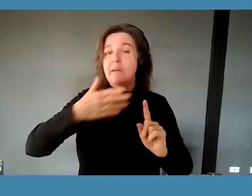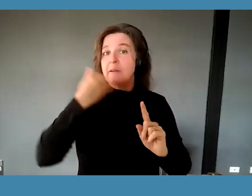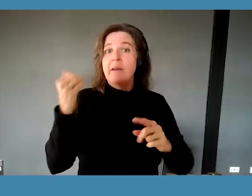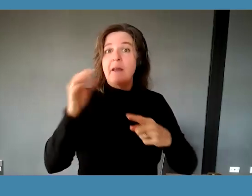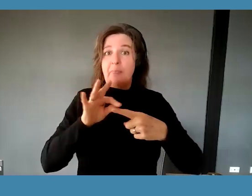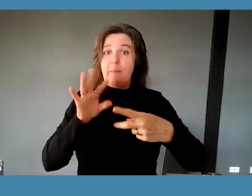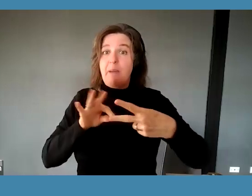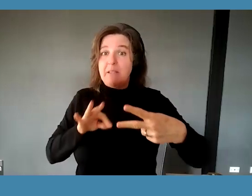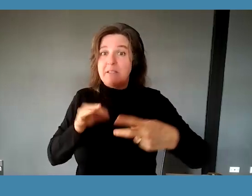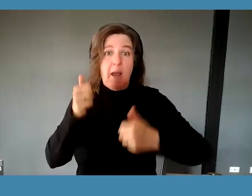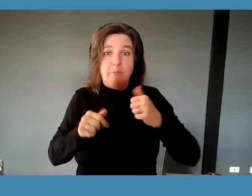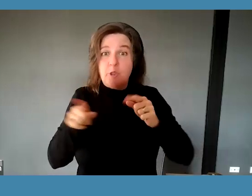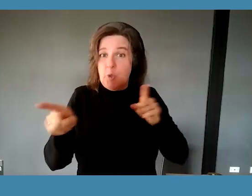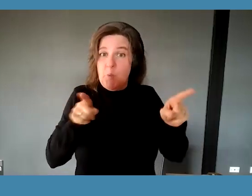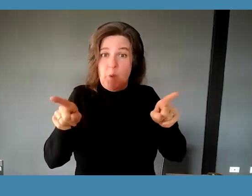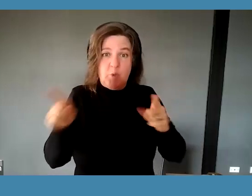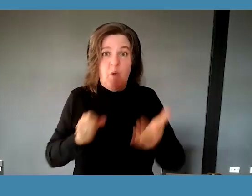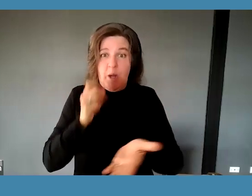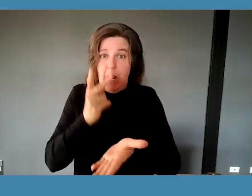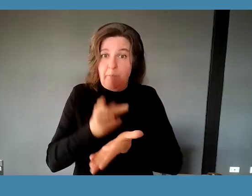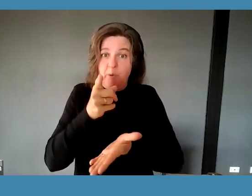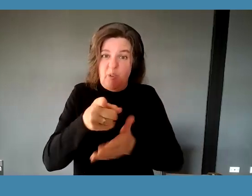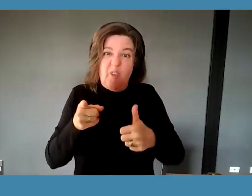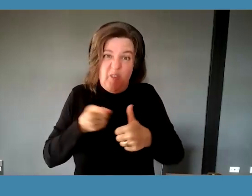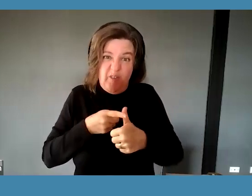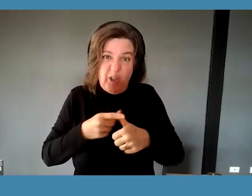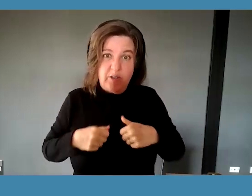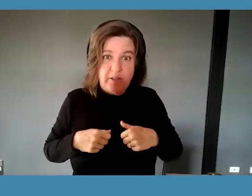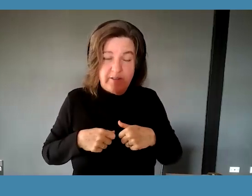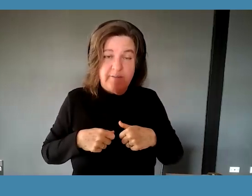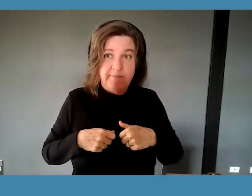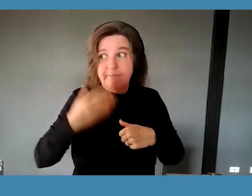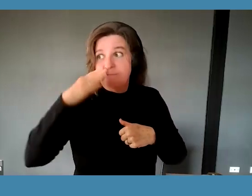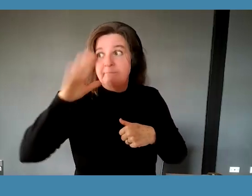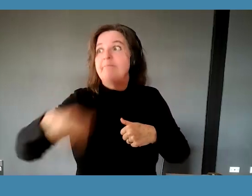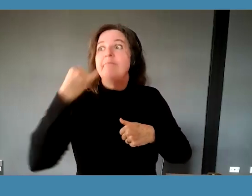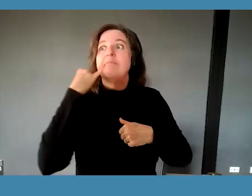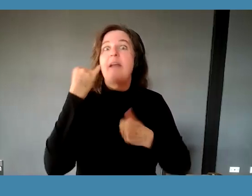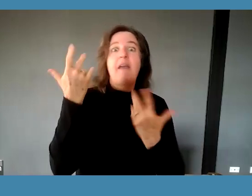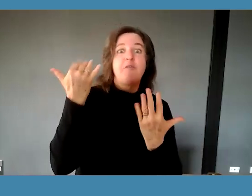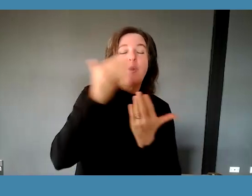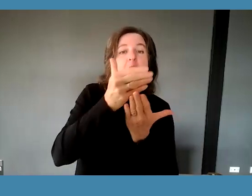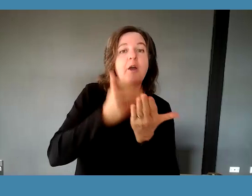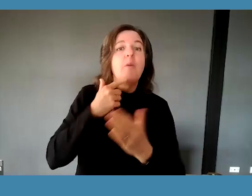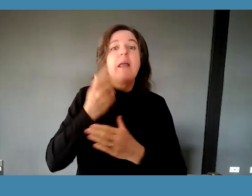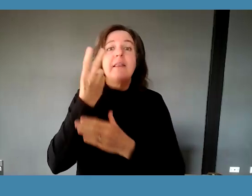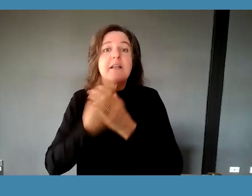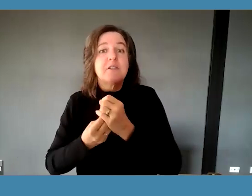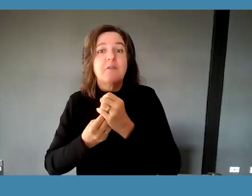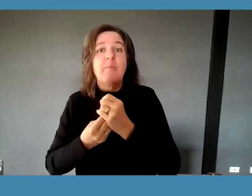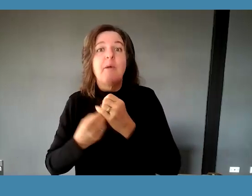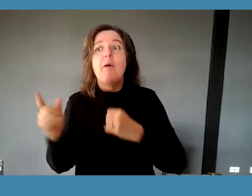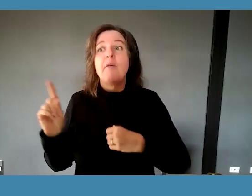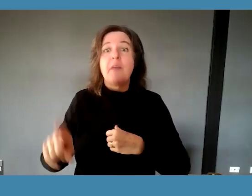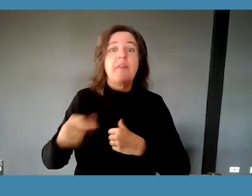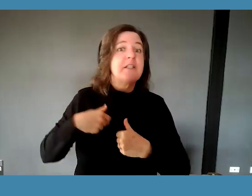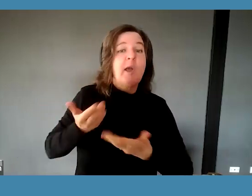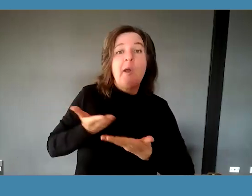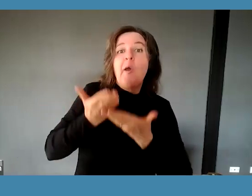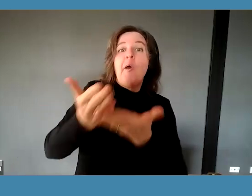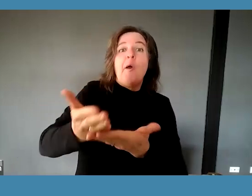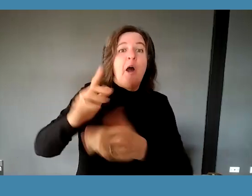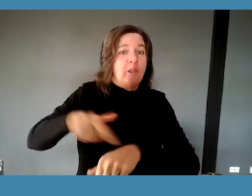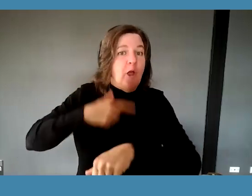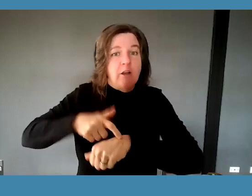for first. If you're sitting on wait lists for both and they say, okay, we're here to offer you long-term care waiver